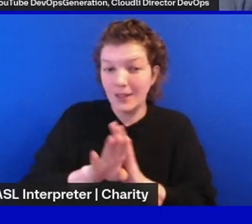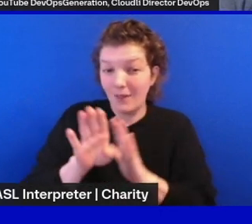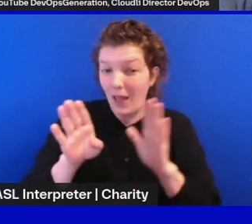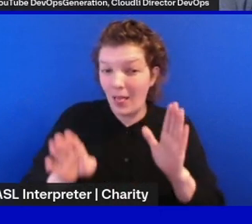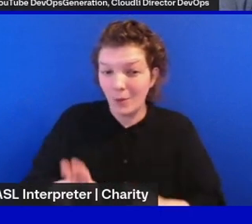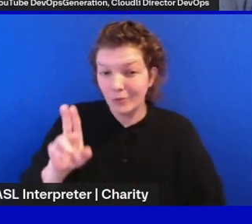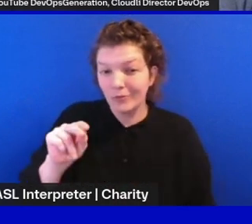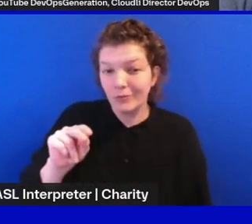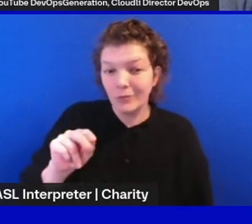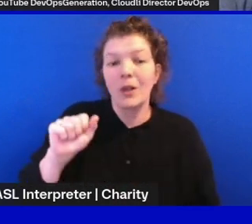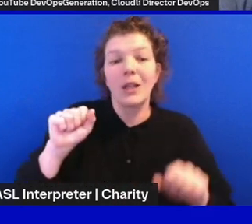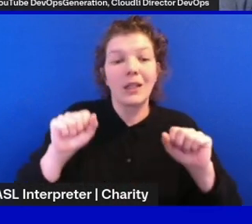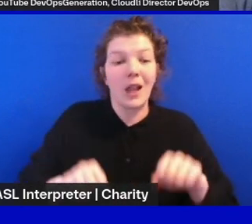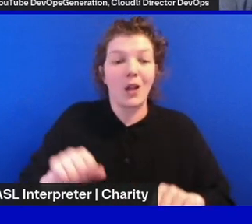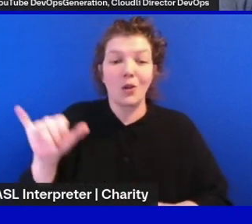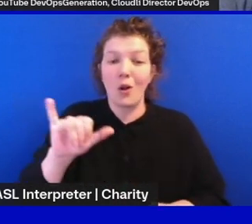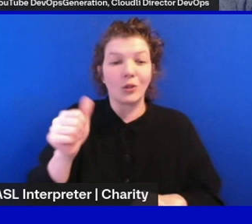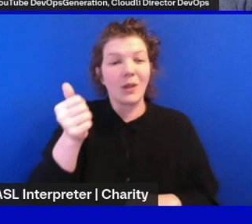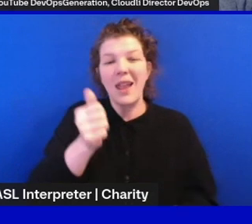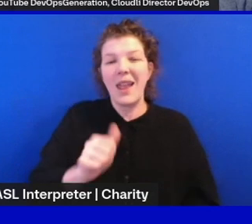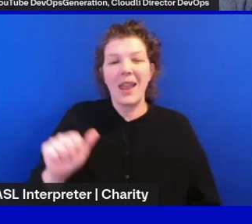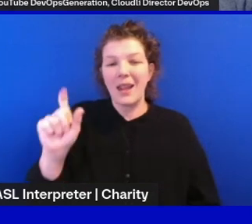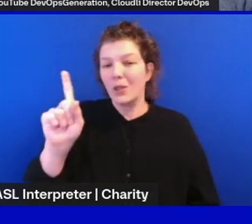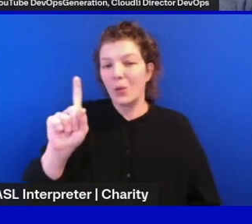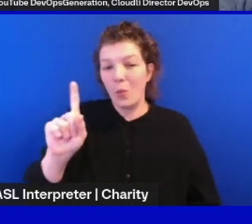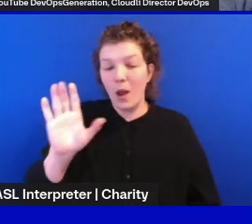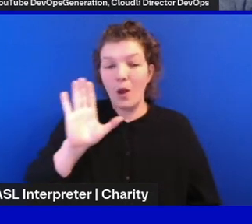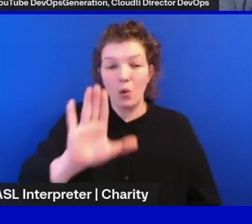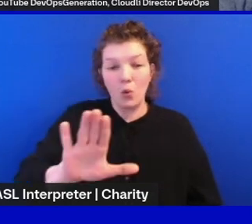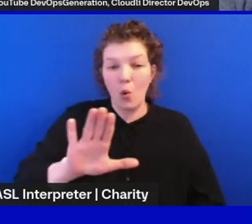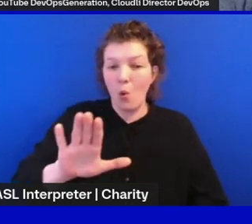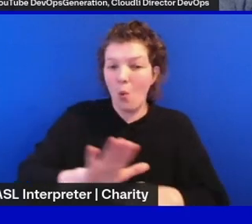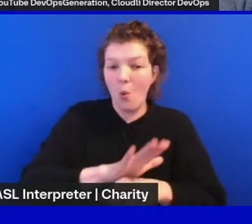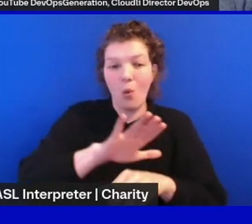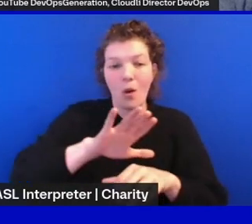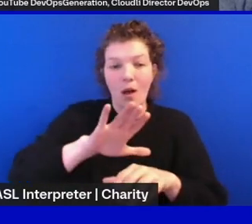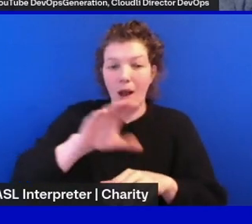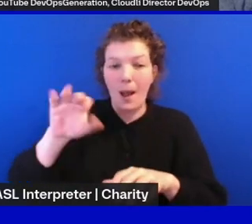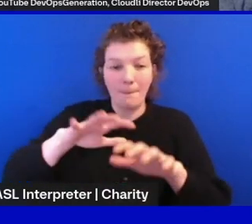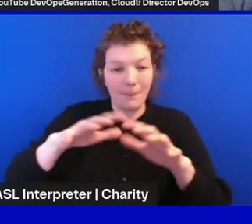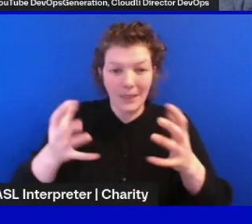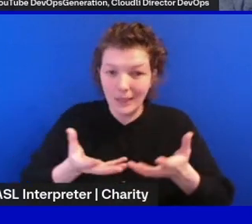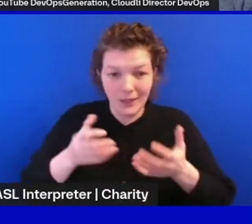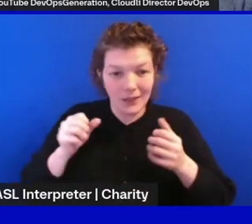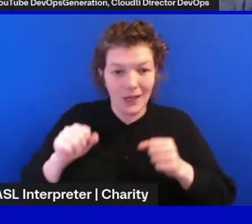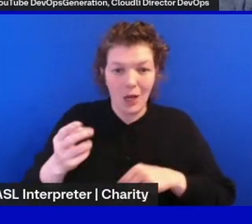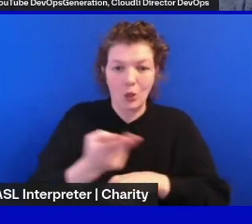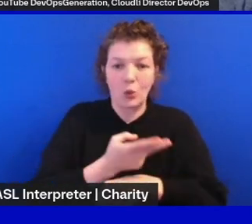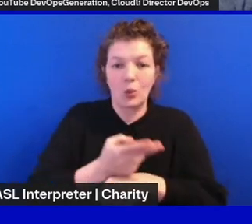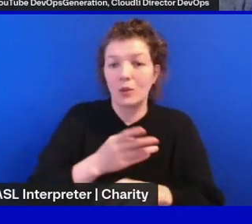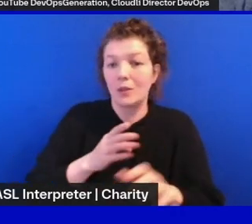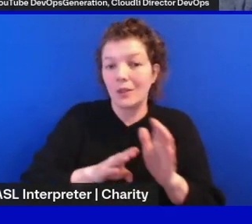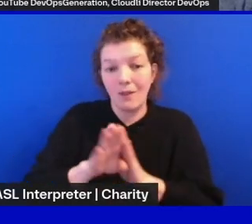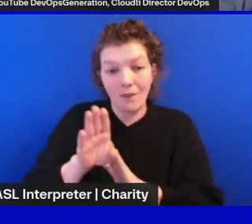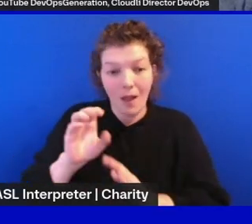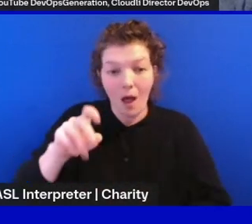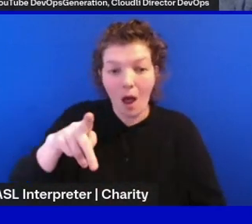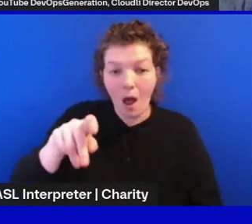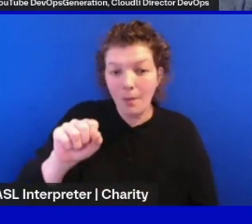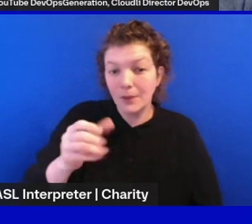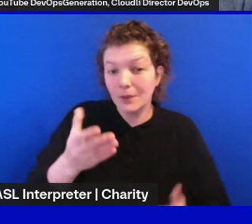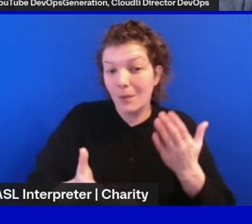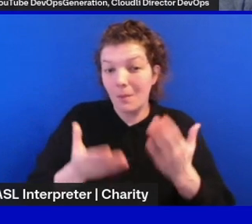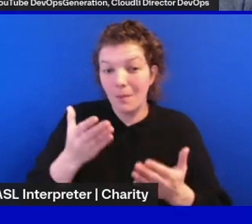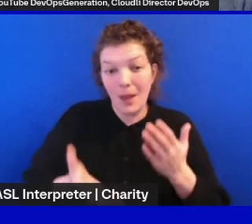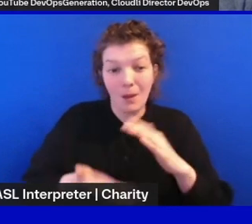come from pretty much anywhere in your organization. So for DevOps, the obvious software DevOps might run in a Nomad